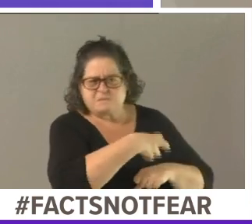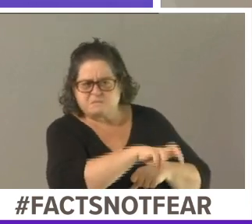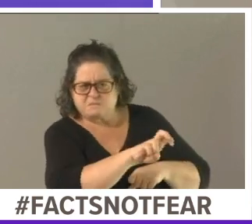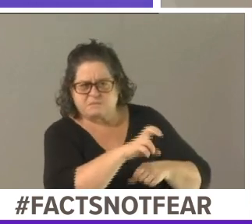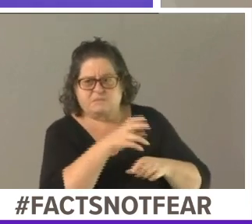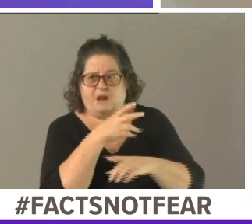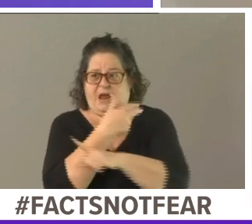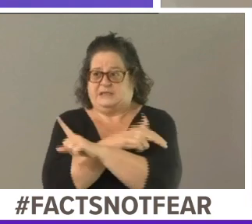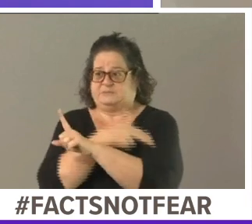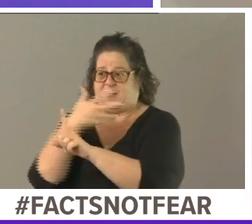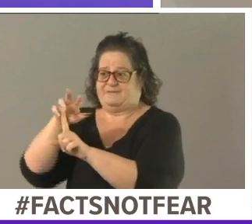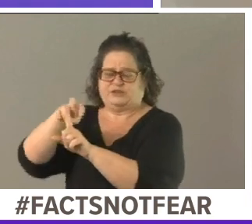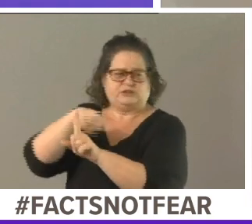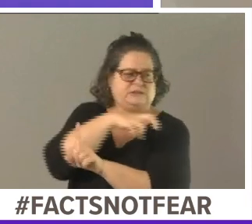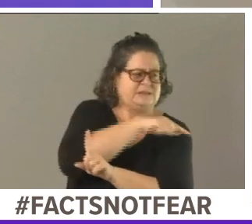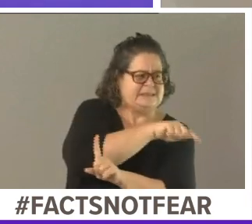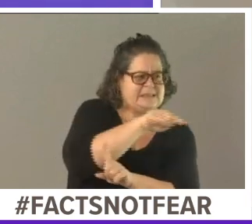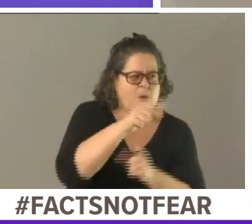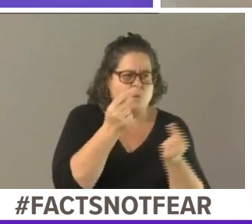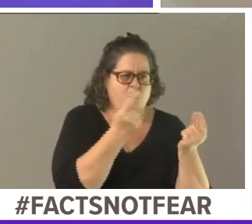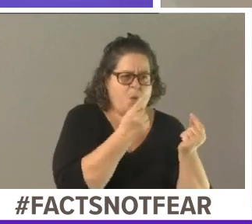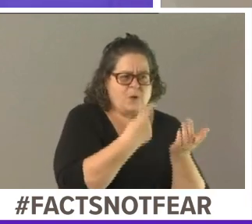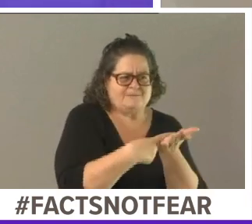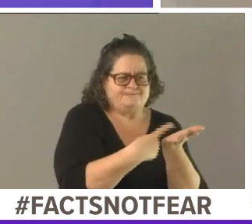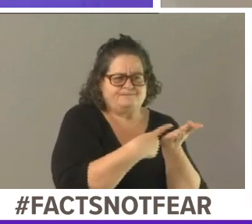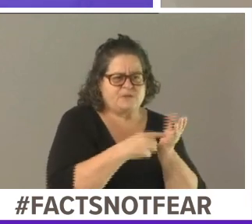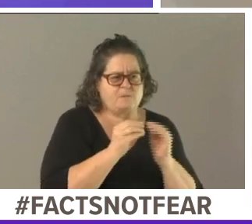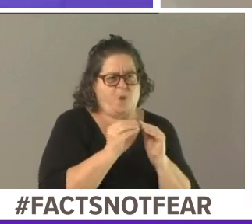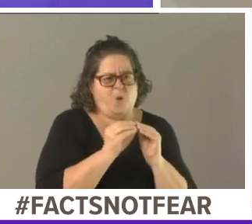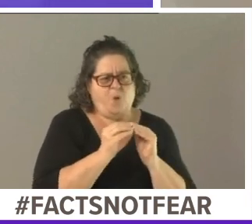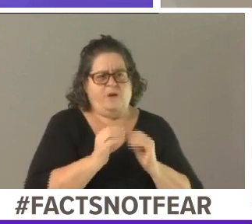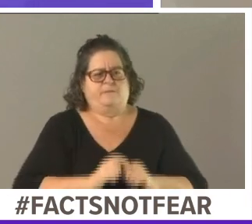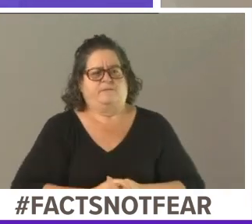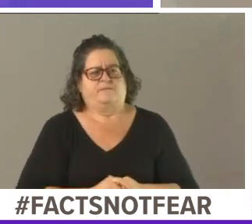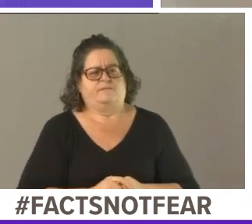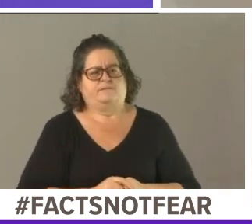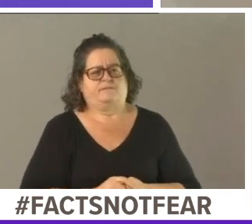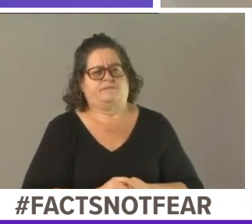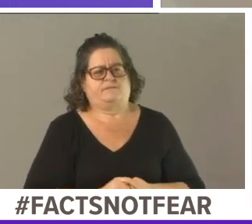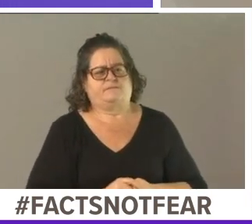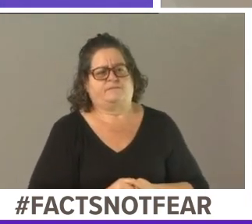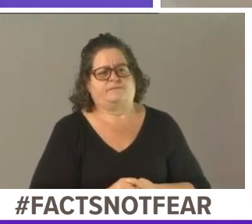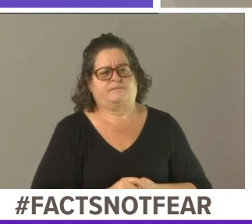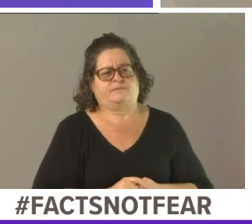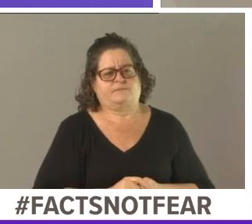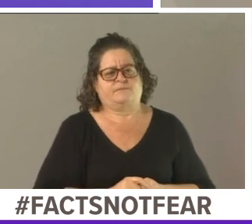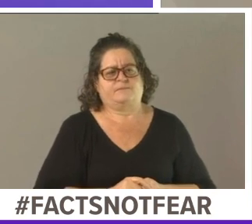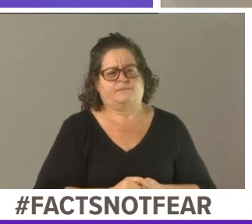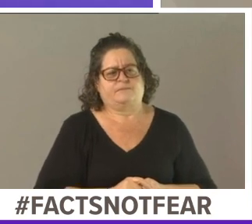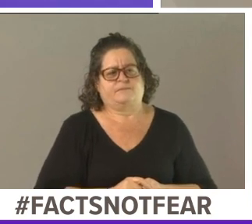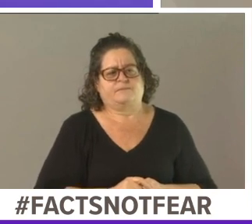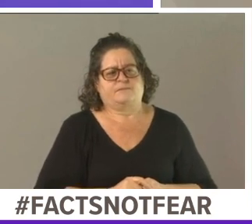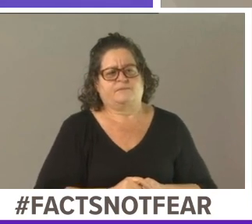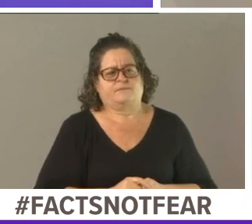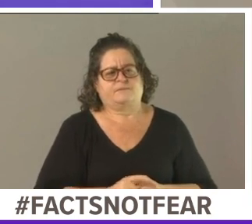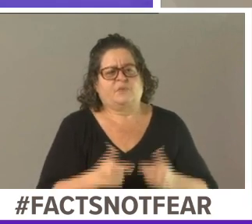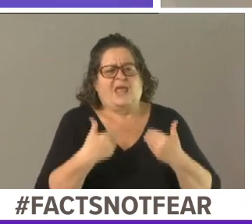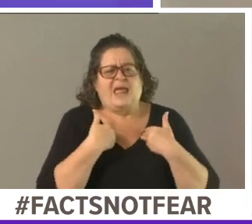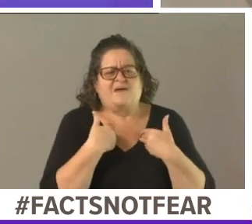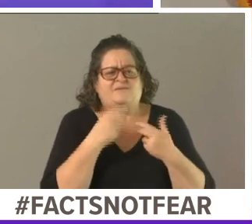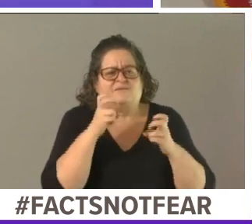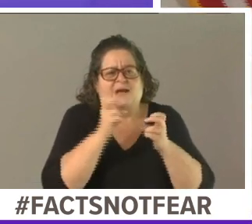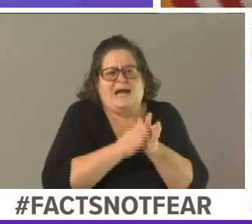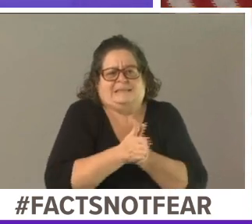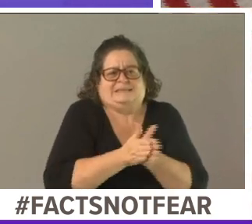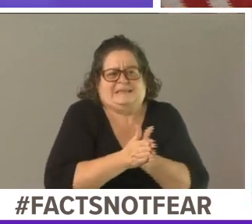can utilize that to get patients out of the hospital and into a different environment. Thank you very much, Doctor, and thank you